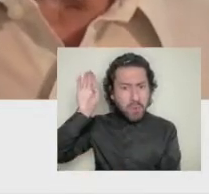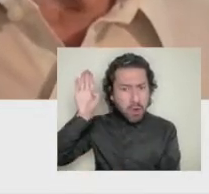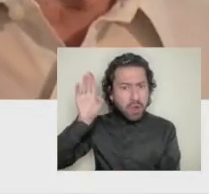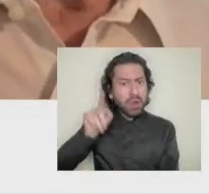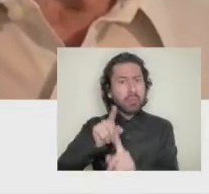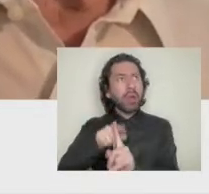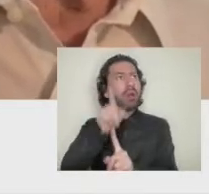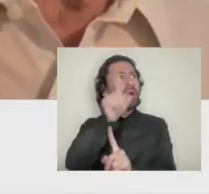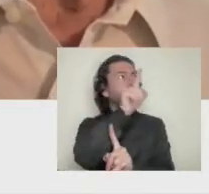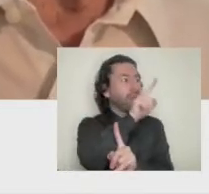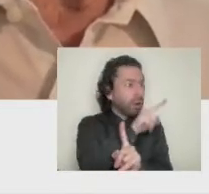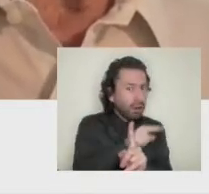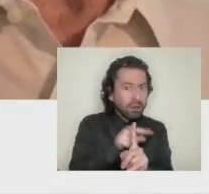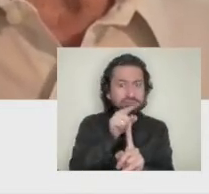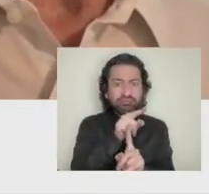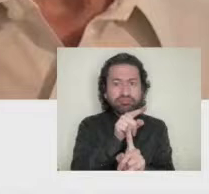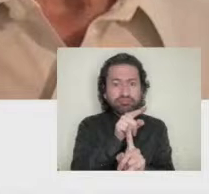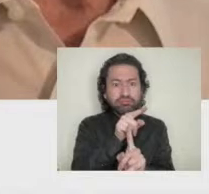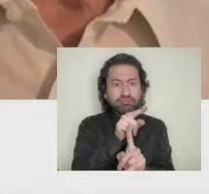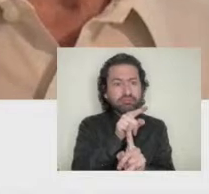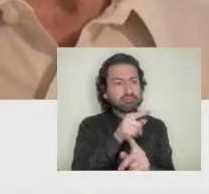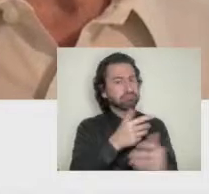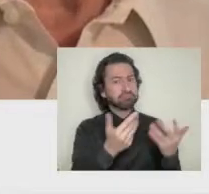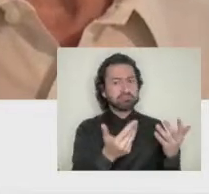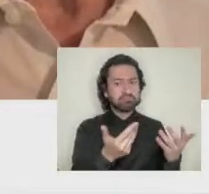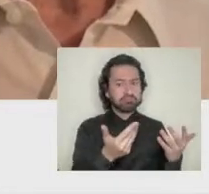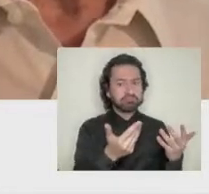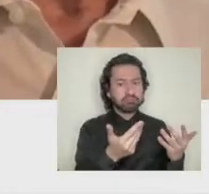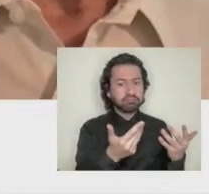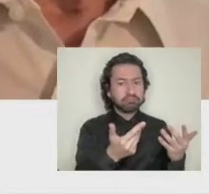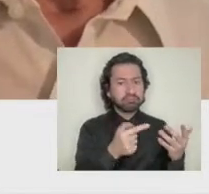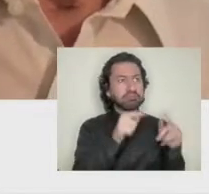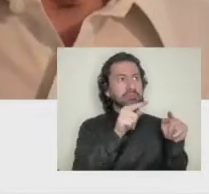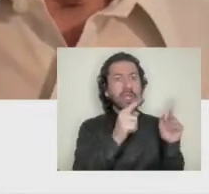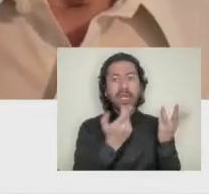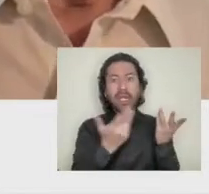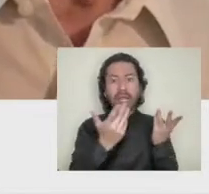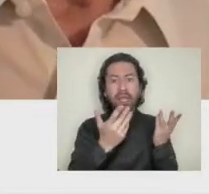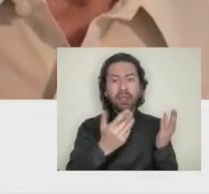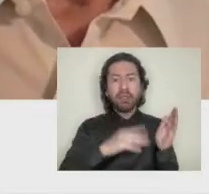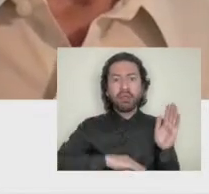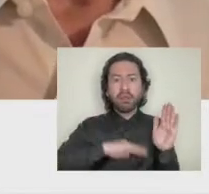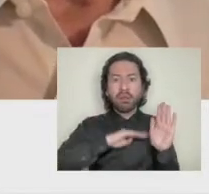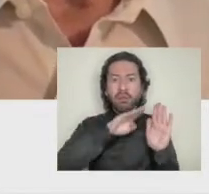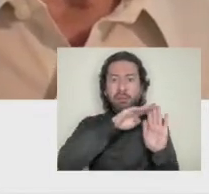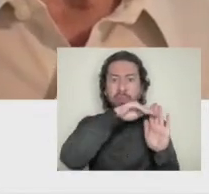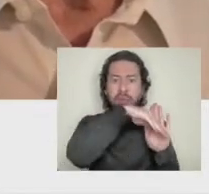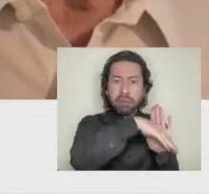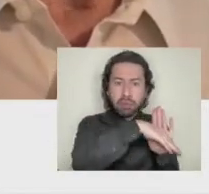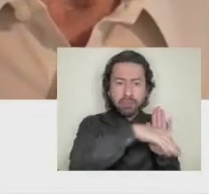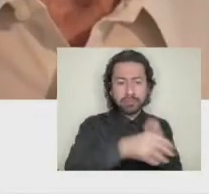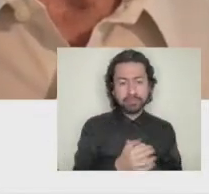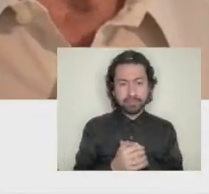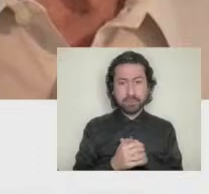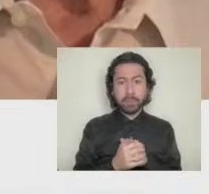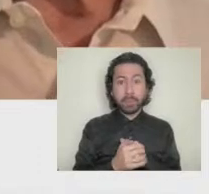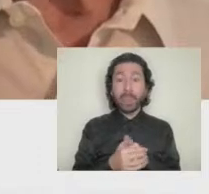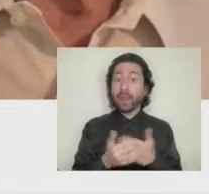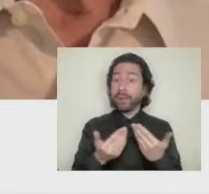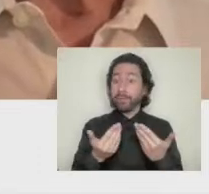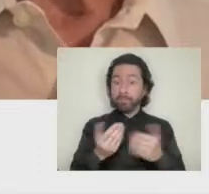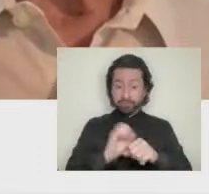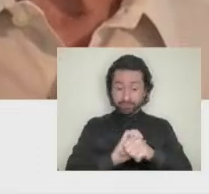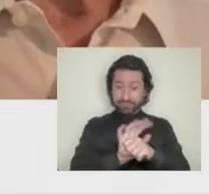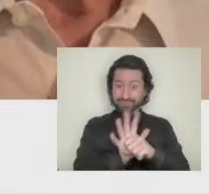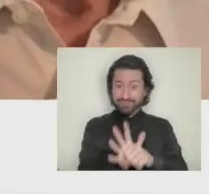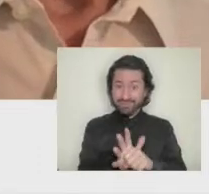the pandemic crashed upon us in 2020, life expectancy improvement had slowed,